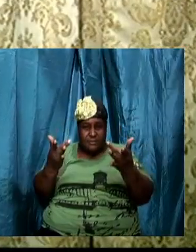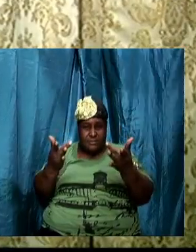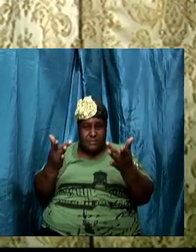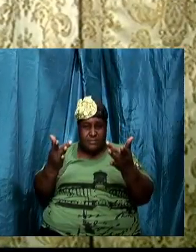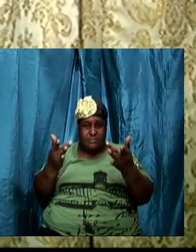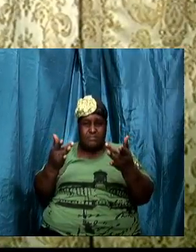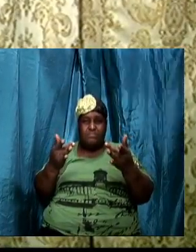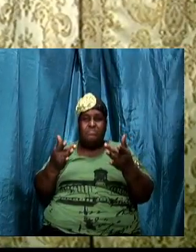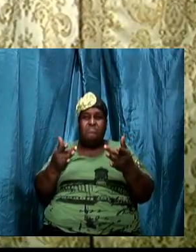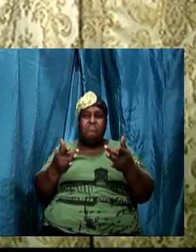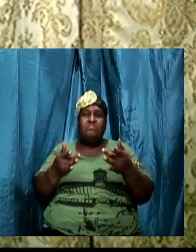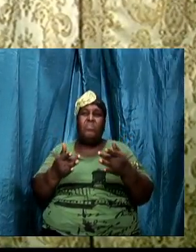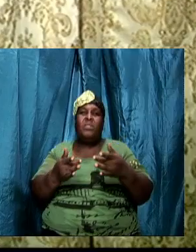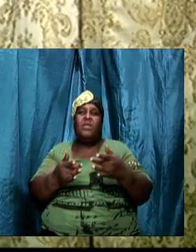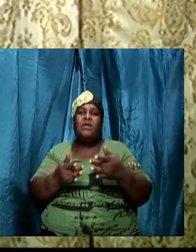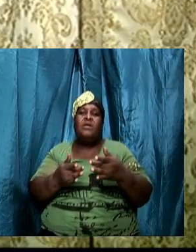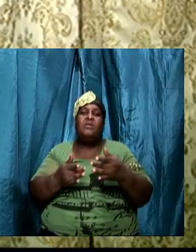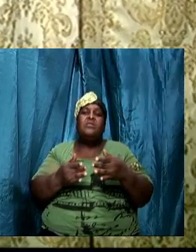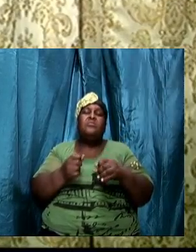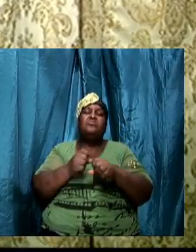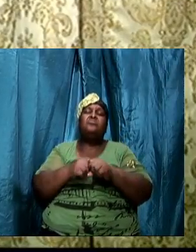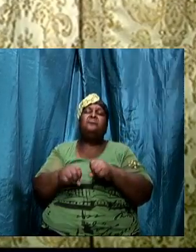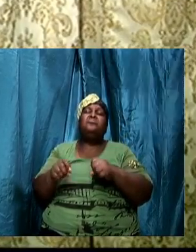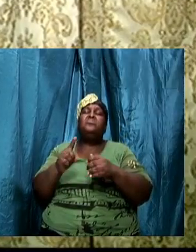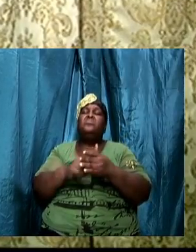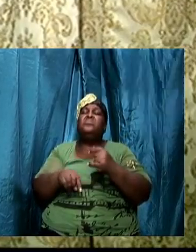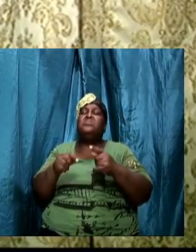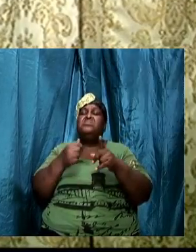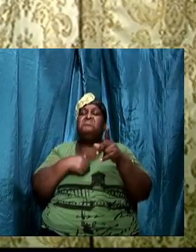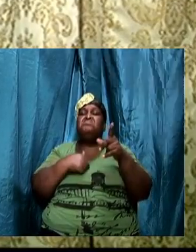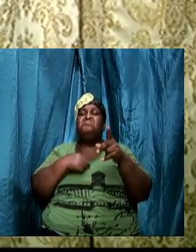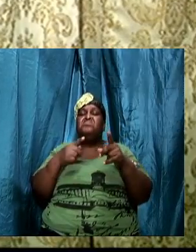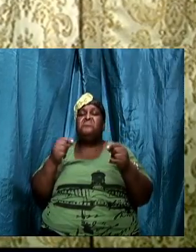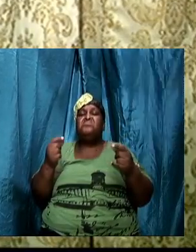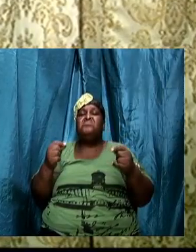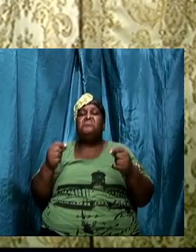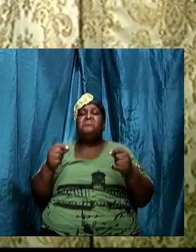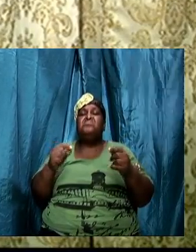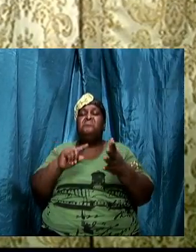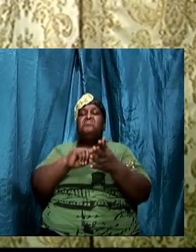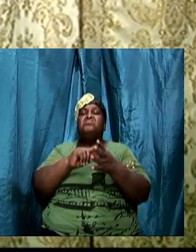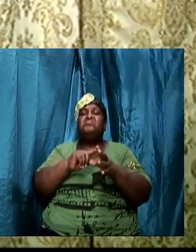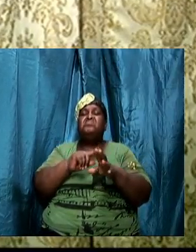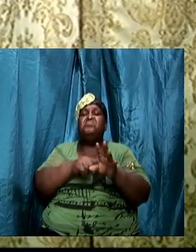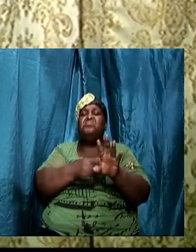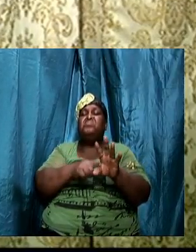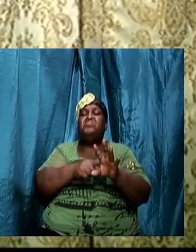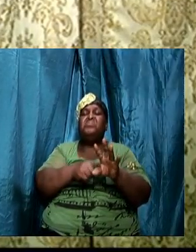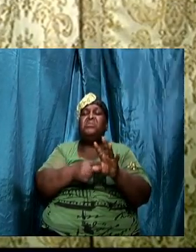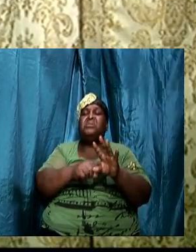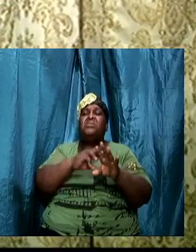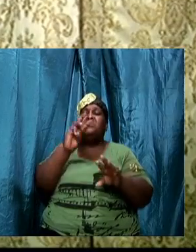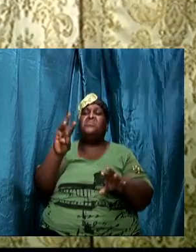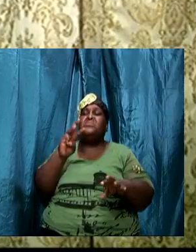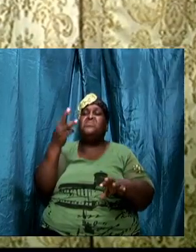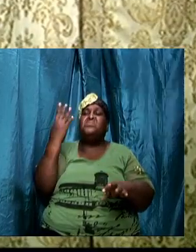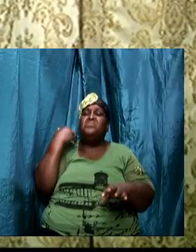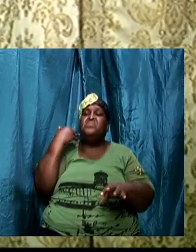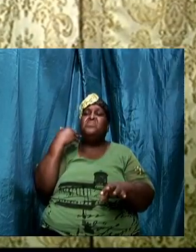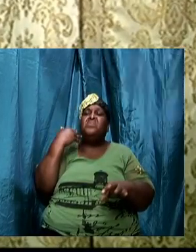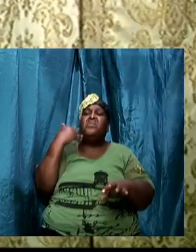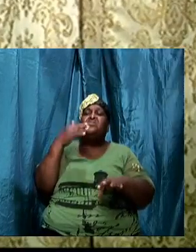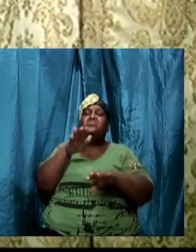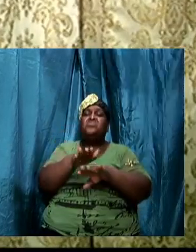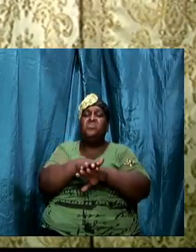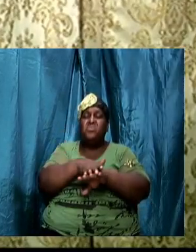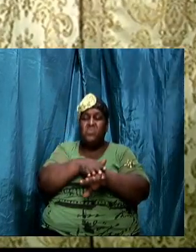God. And so what I have done starting last week is to slowly build up